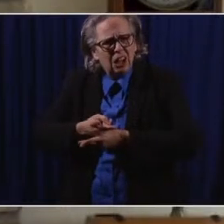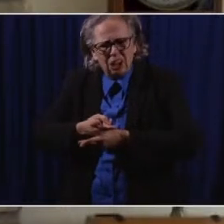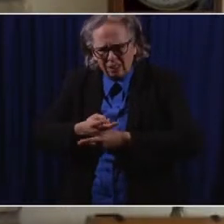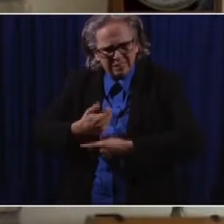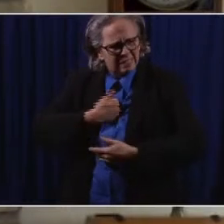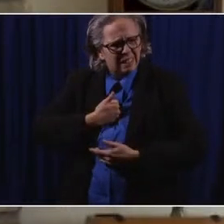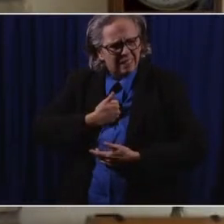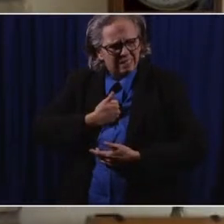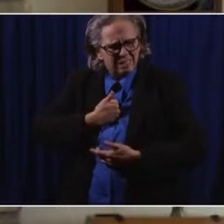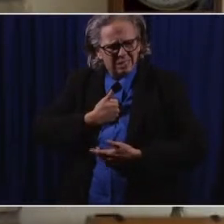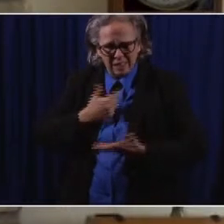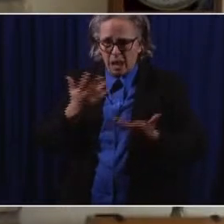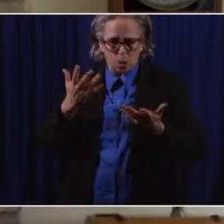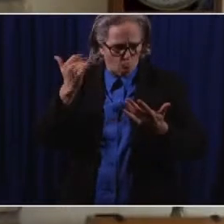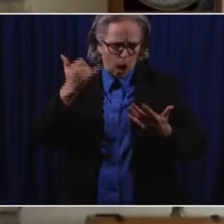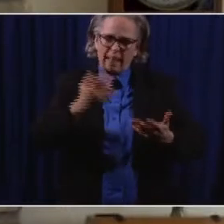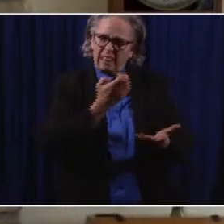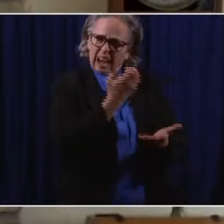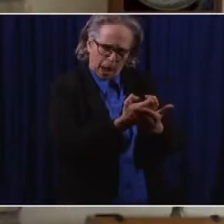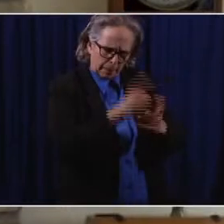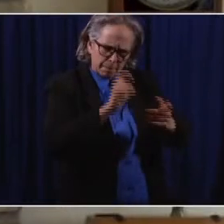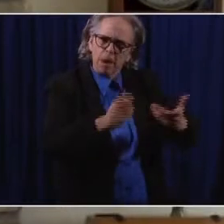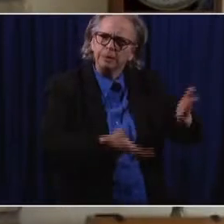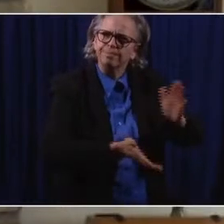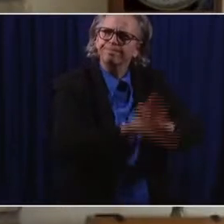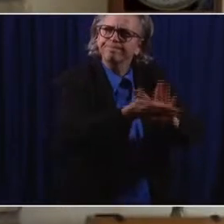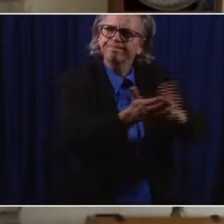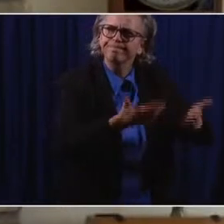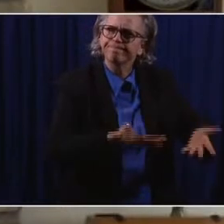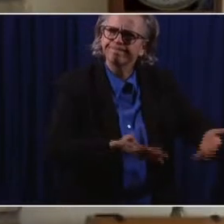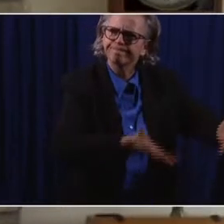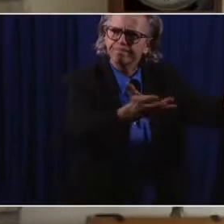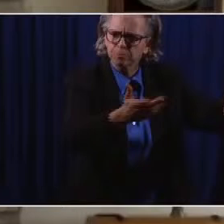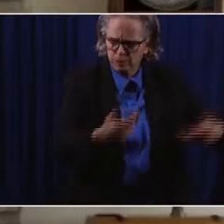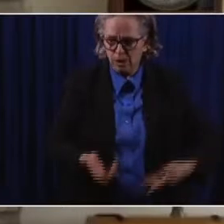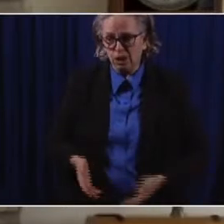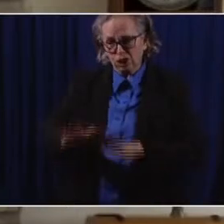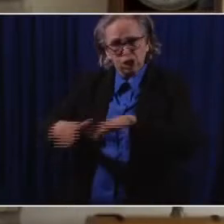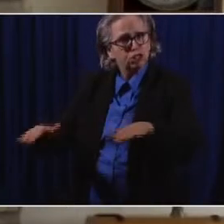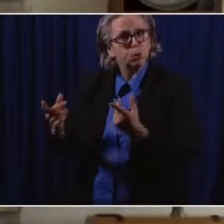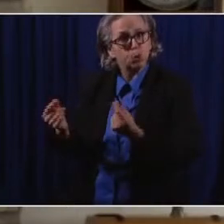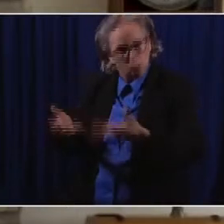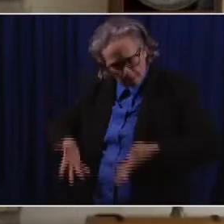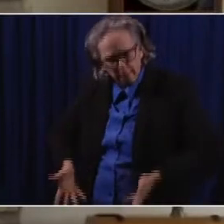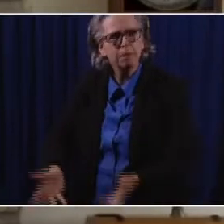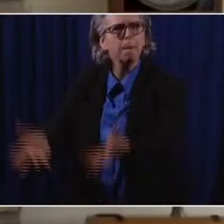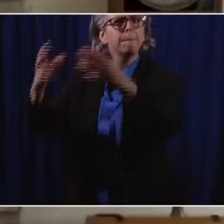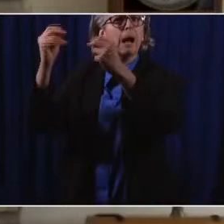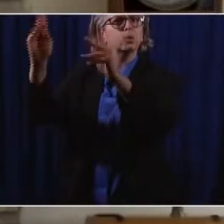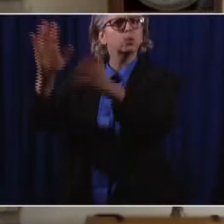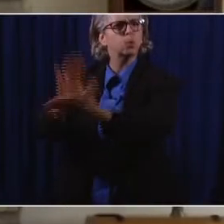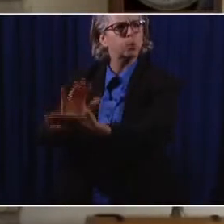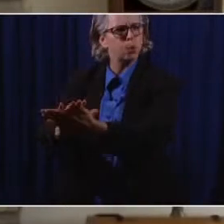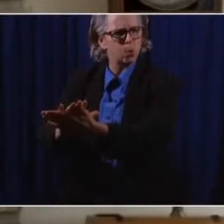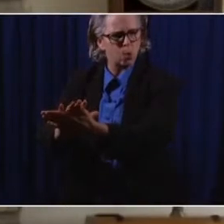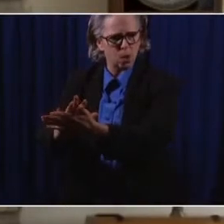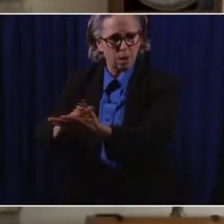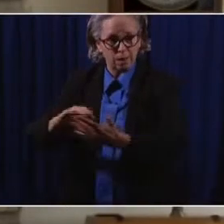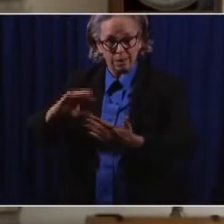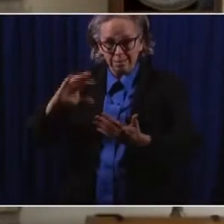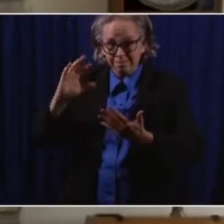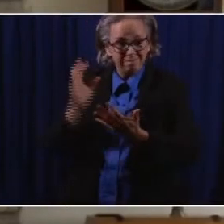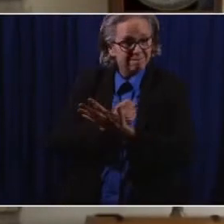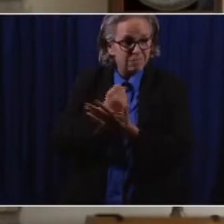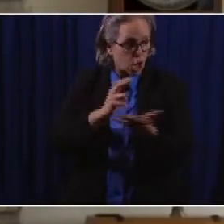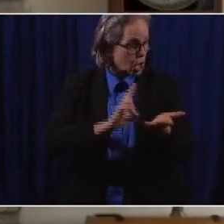to keep our kids in school, to be able to visit our loved ones in nursing homes, and to do all the things